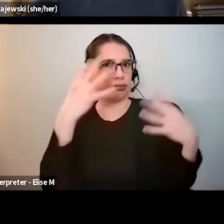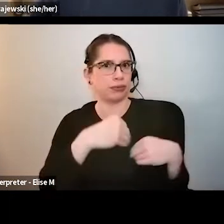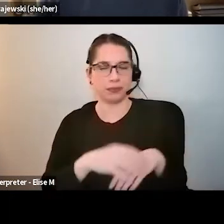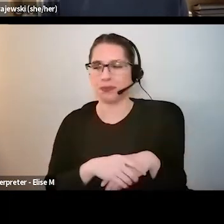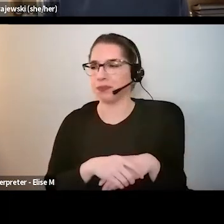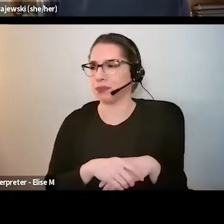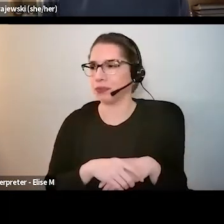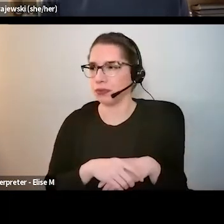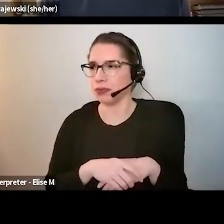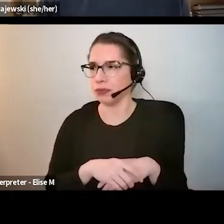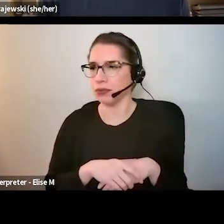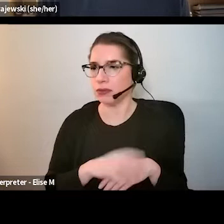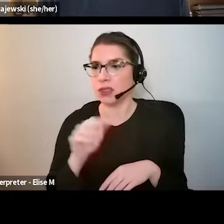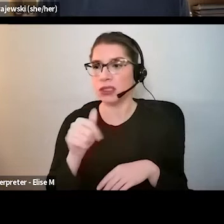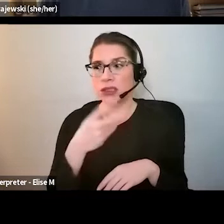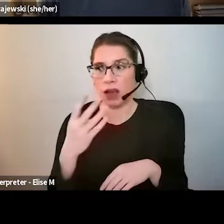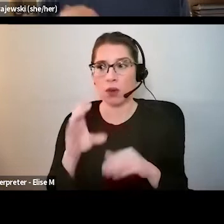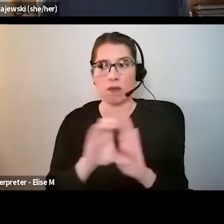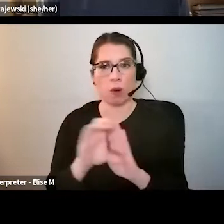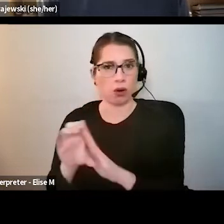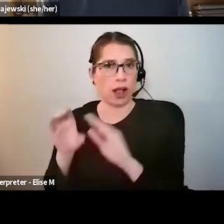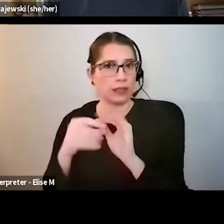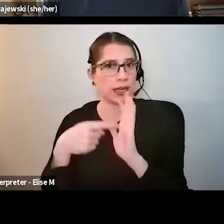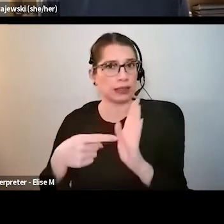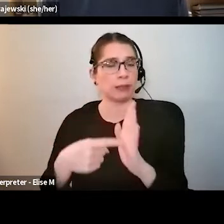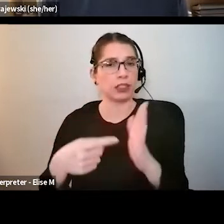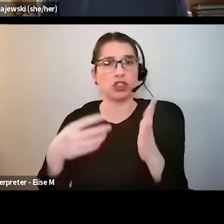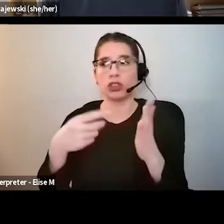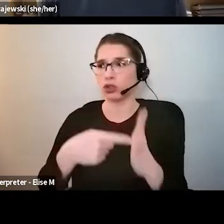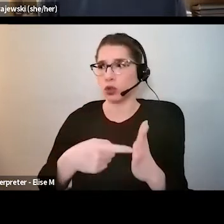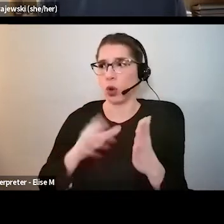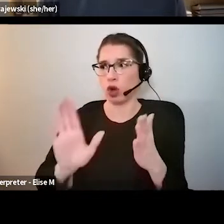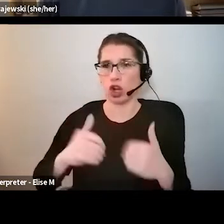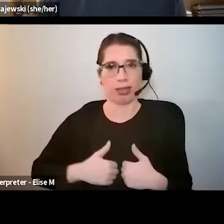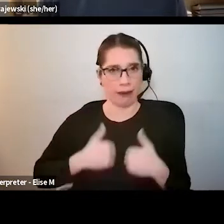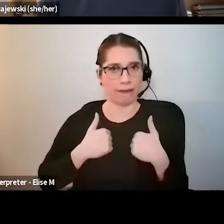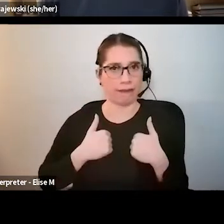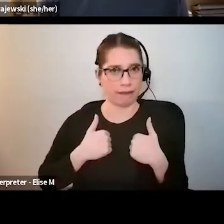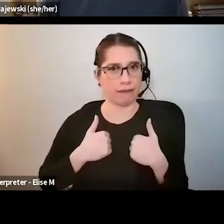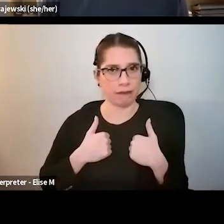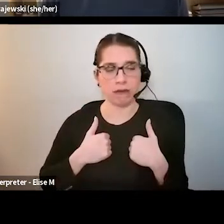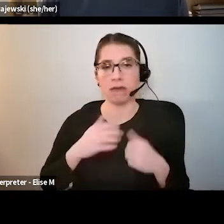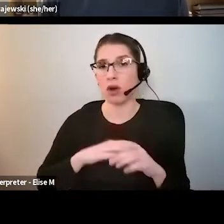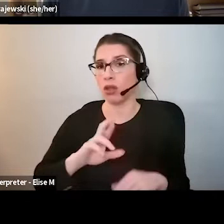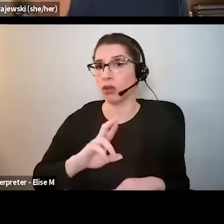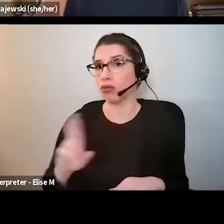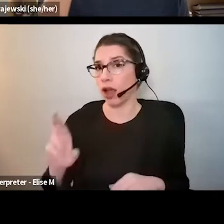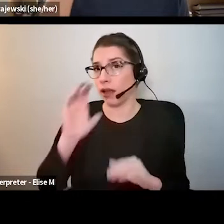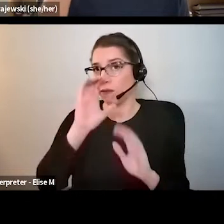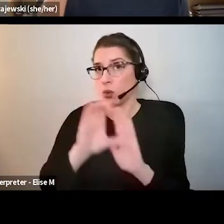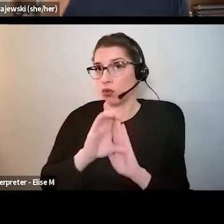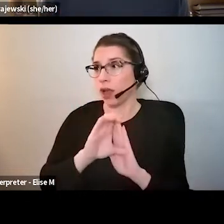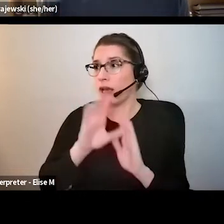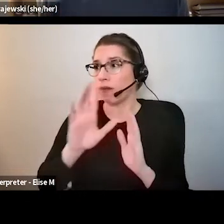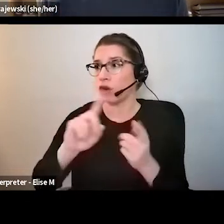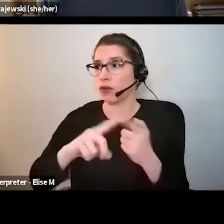Several photographs in the exhibition document Frida's life here. In the photograph on the right, her friend